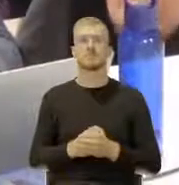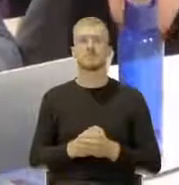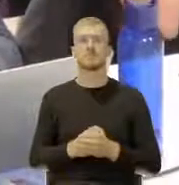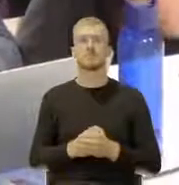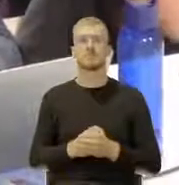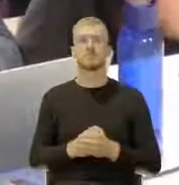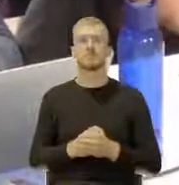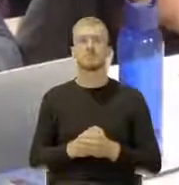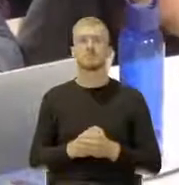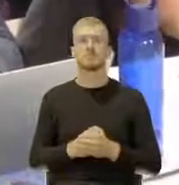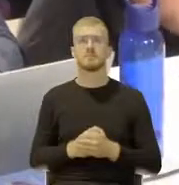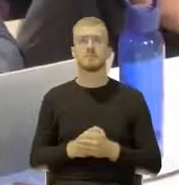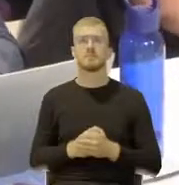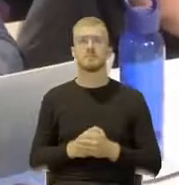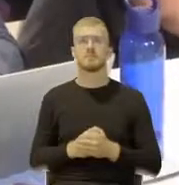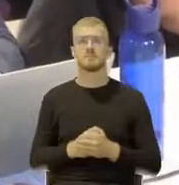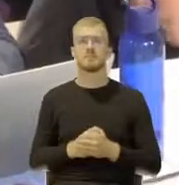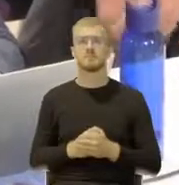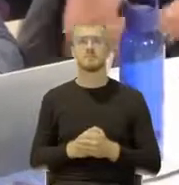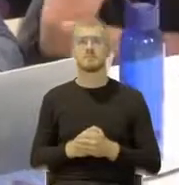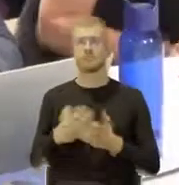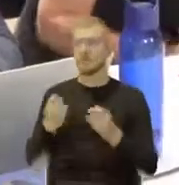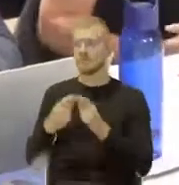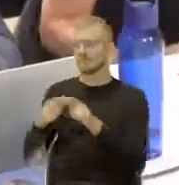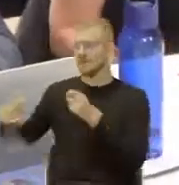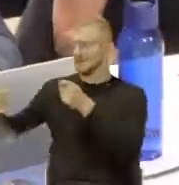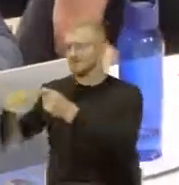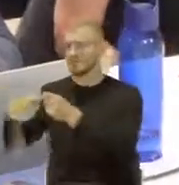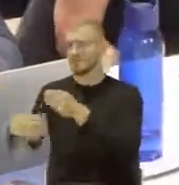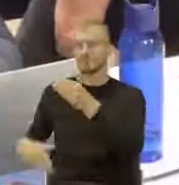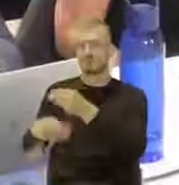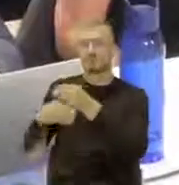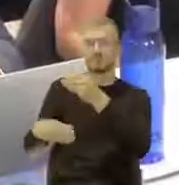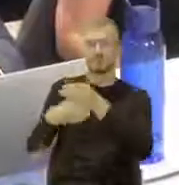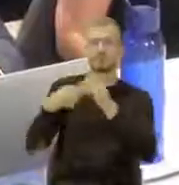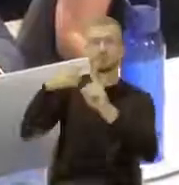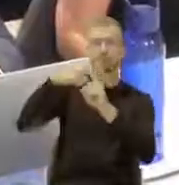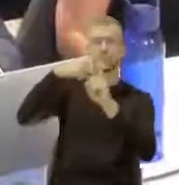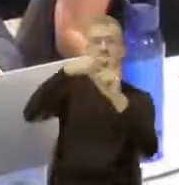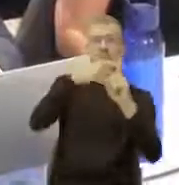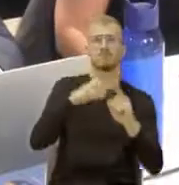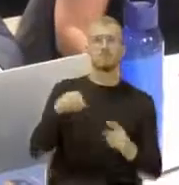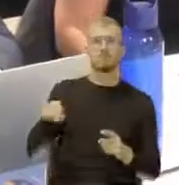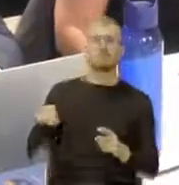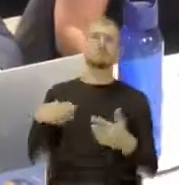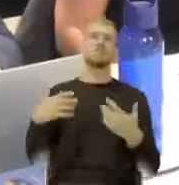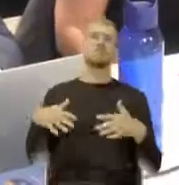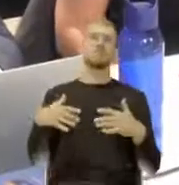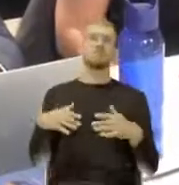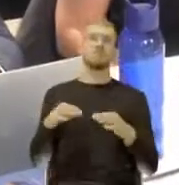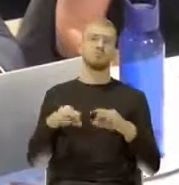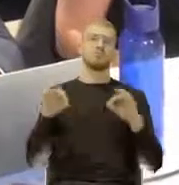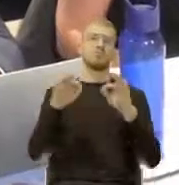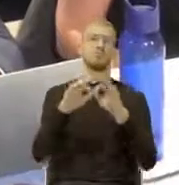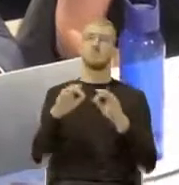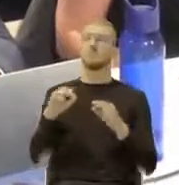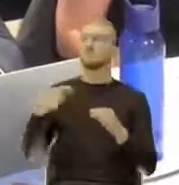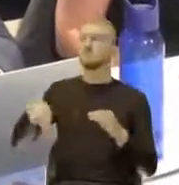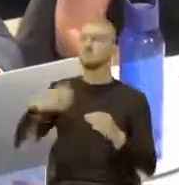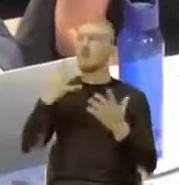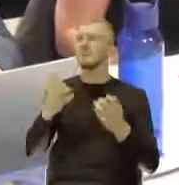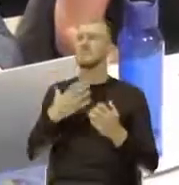Development Goals. However, we must change the process by which investment from the development community occurs. Donors